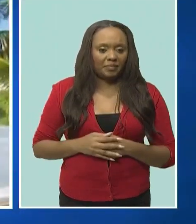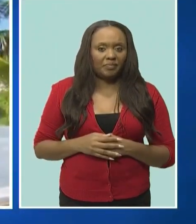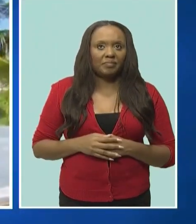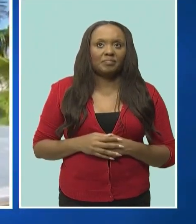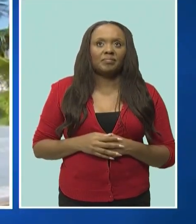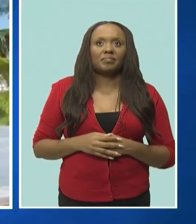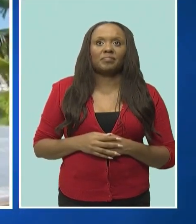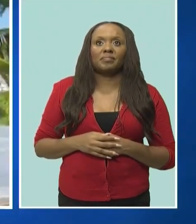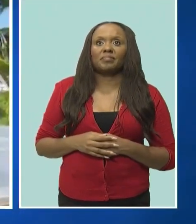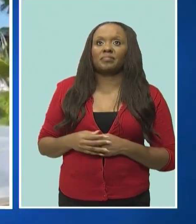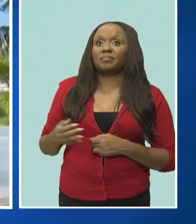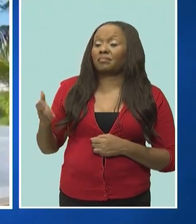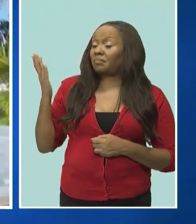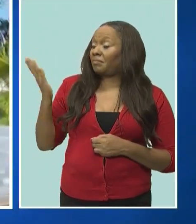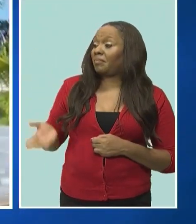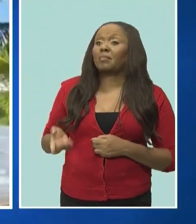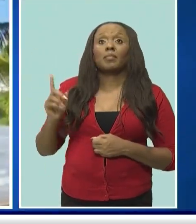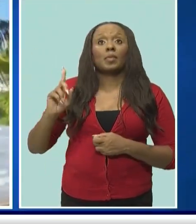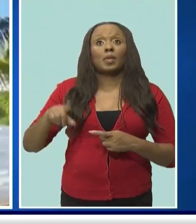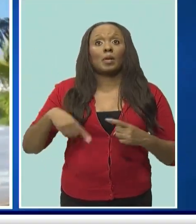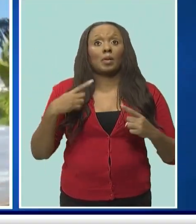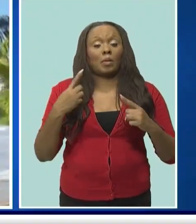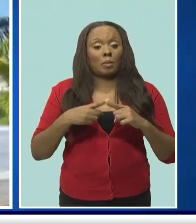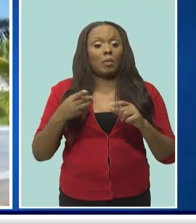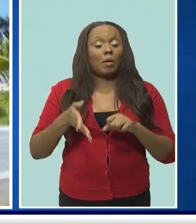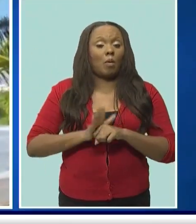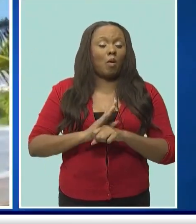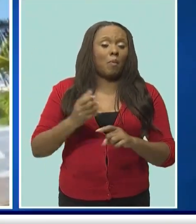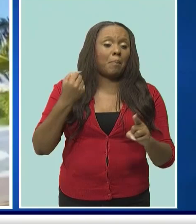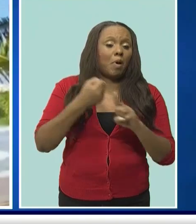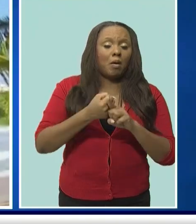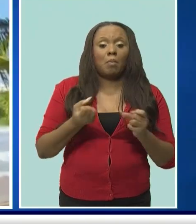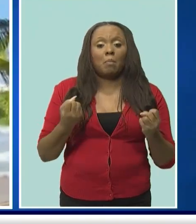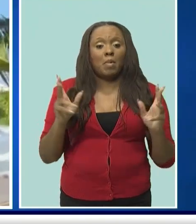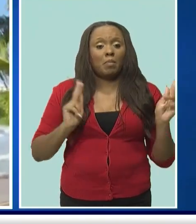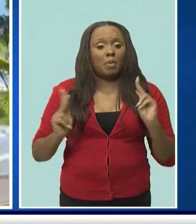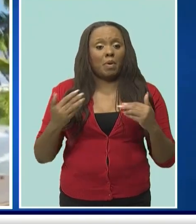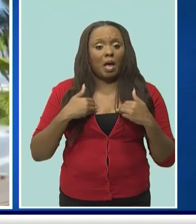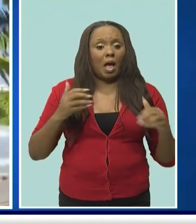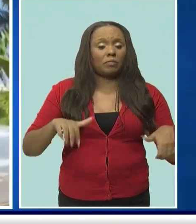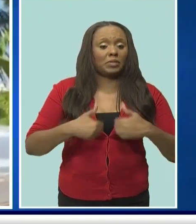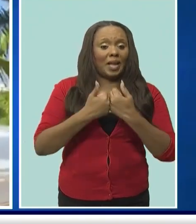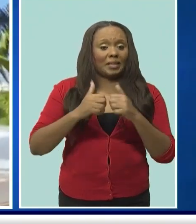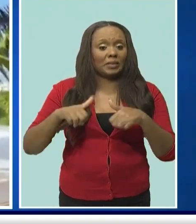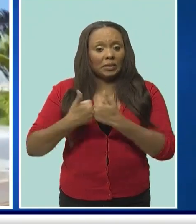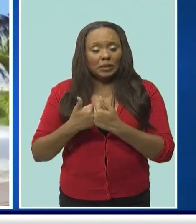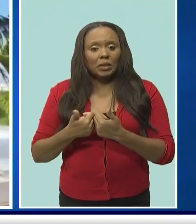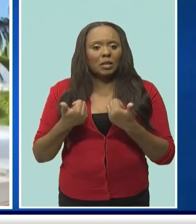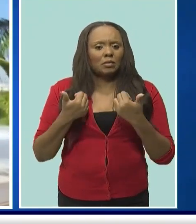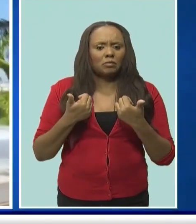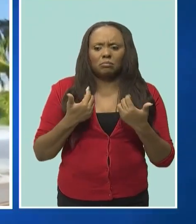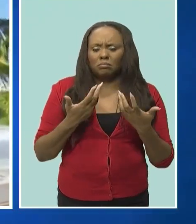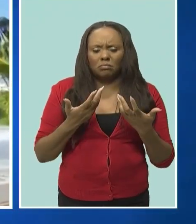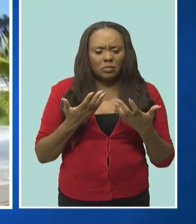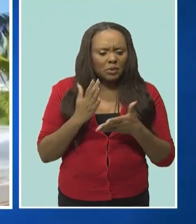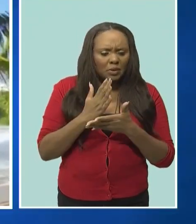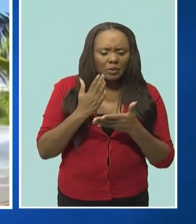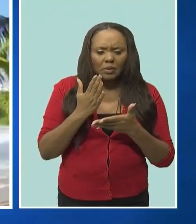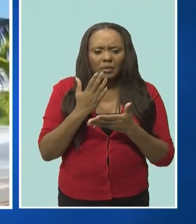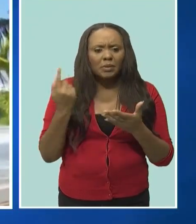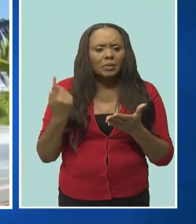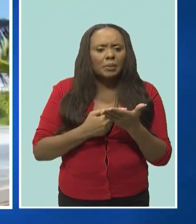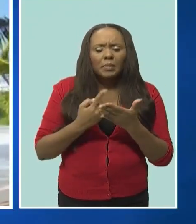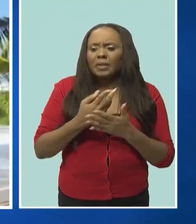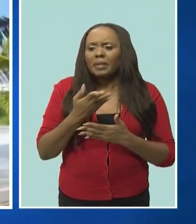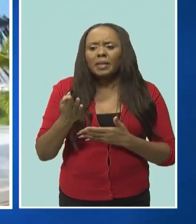With the advent of the pandemic and persons who would have had challenges during the pandemic with getting things either canceled or changed, and then they have to